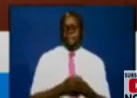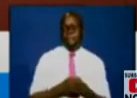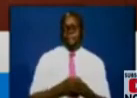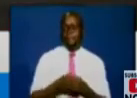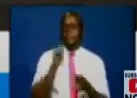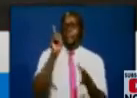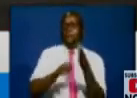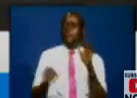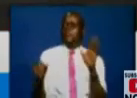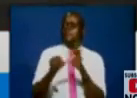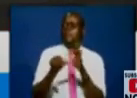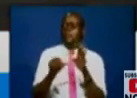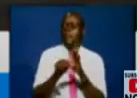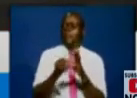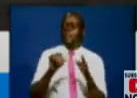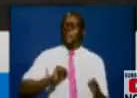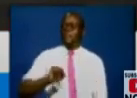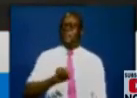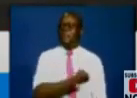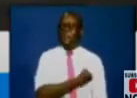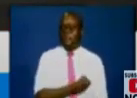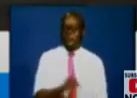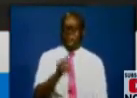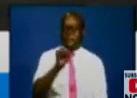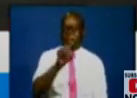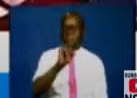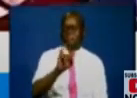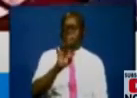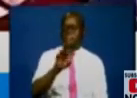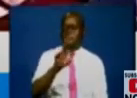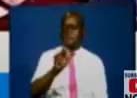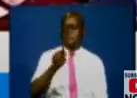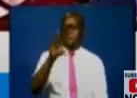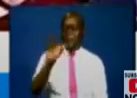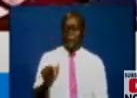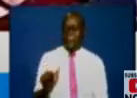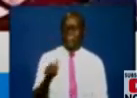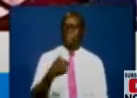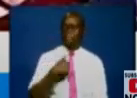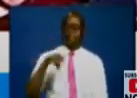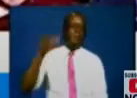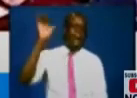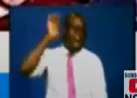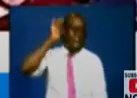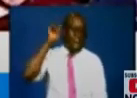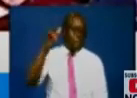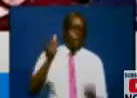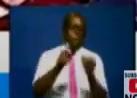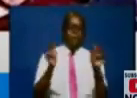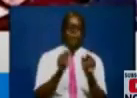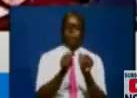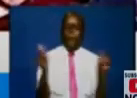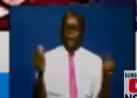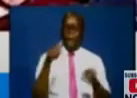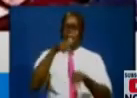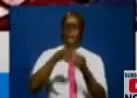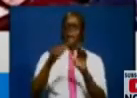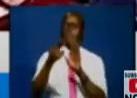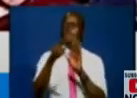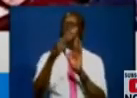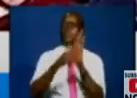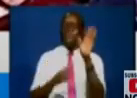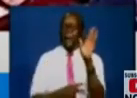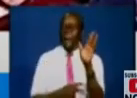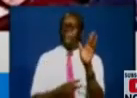What is the point of order, Senator Sifuna? Mr. Speaker, I listened to you very carefully when you read the